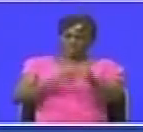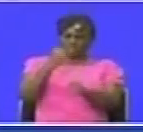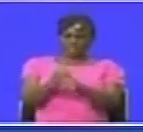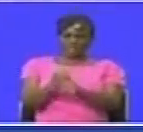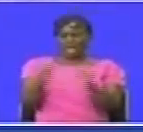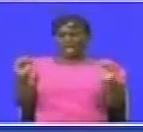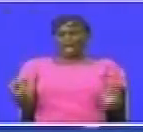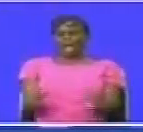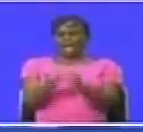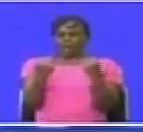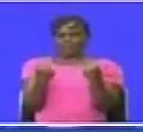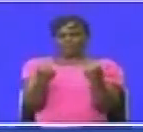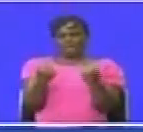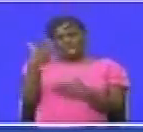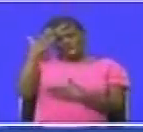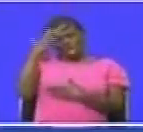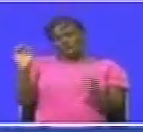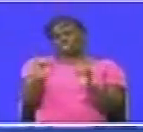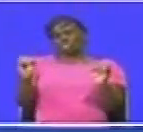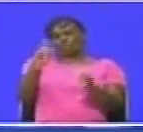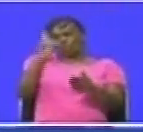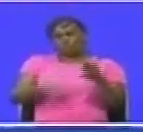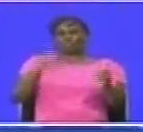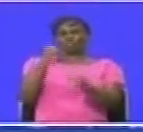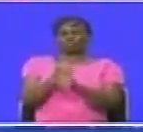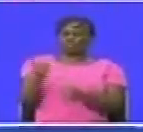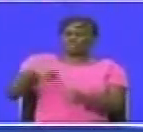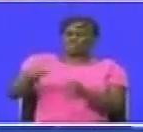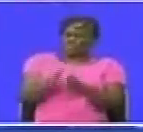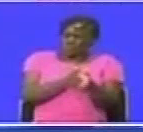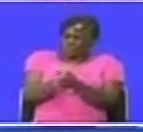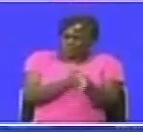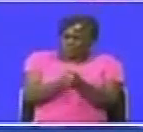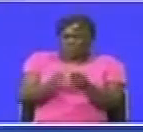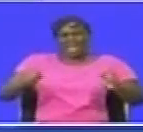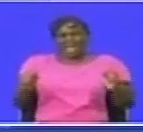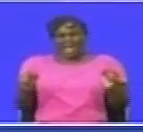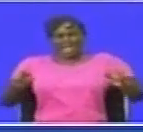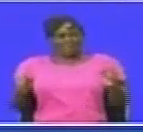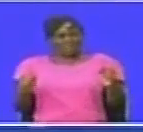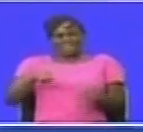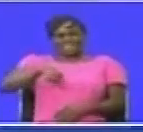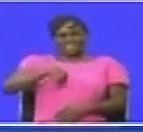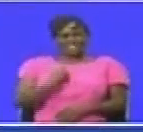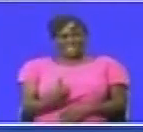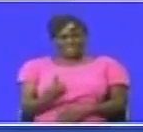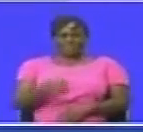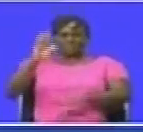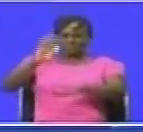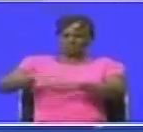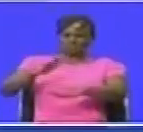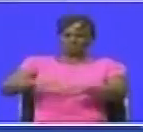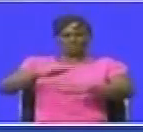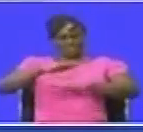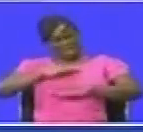that has happened for us first. We don't know even what to say or do. We're just excited to be here and we're glad. For us, it's fair enough.